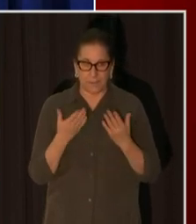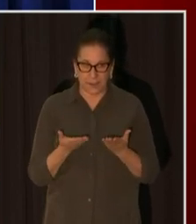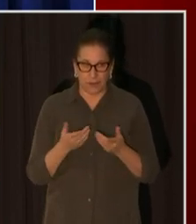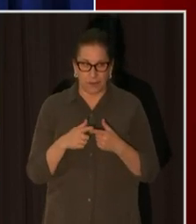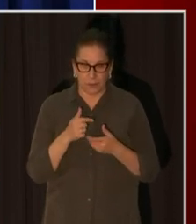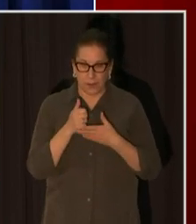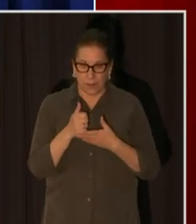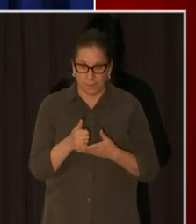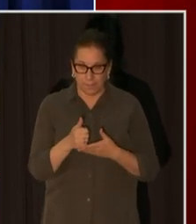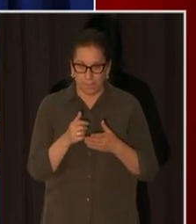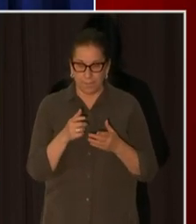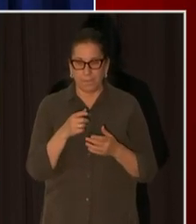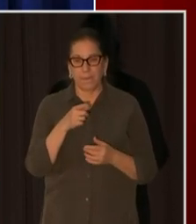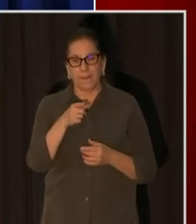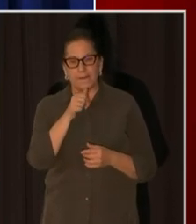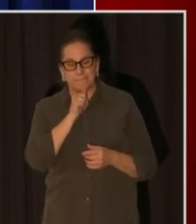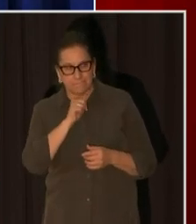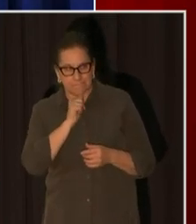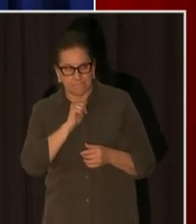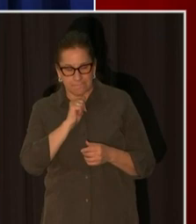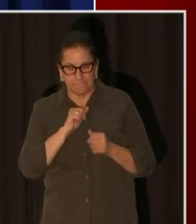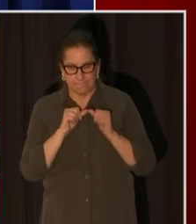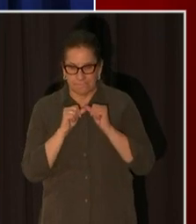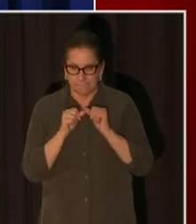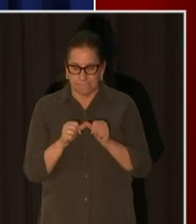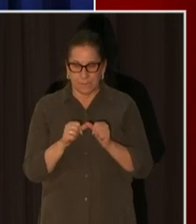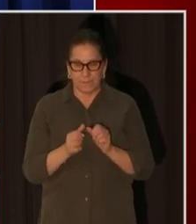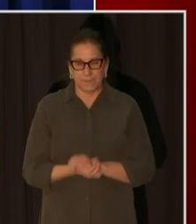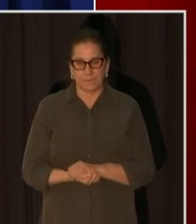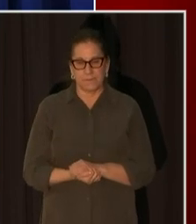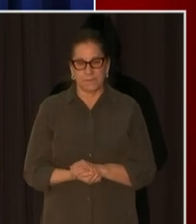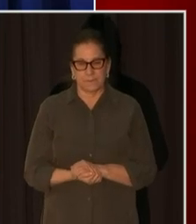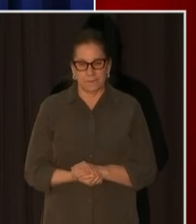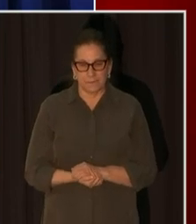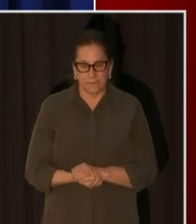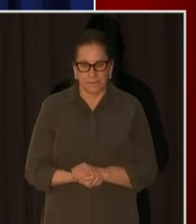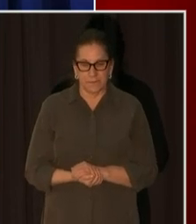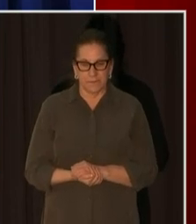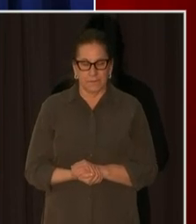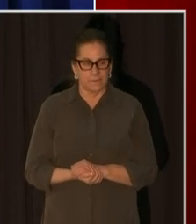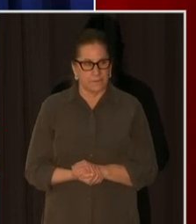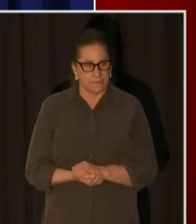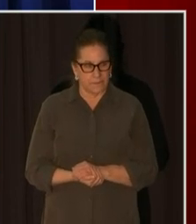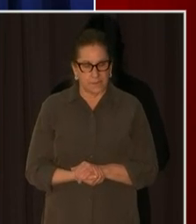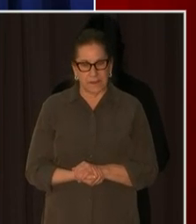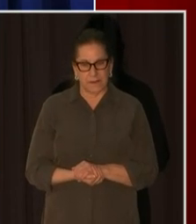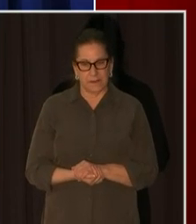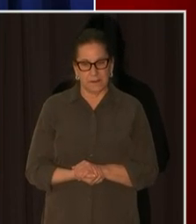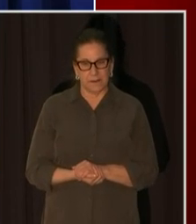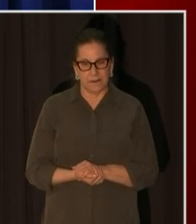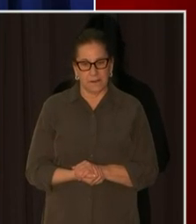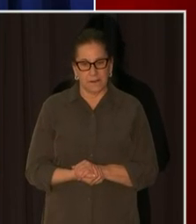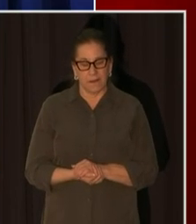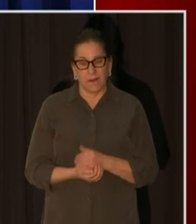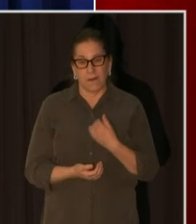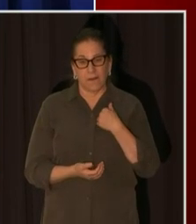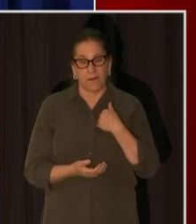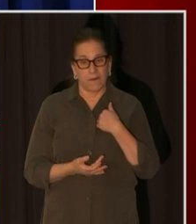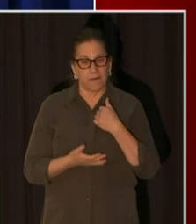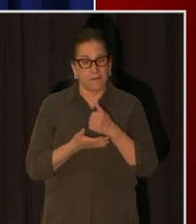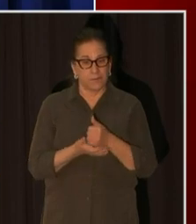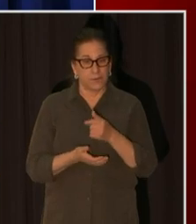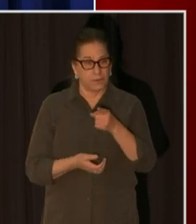hours, an employer could contact the Department of Employment Services, submit an application, and